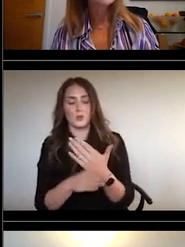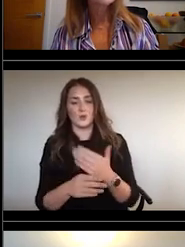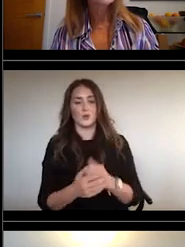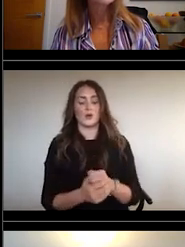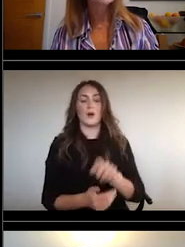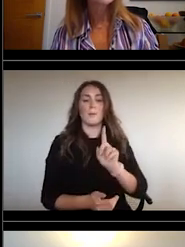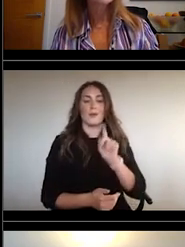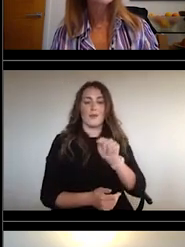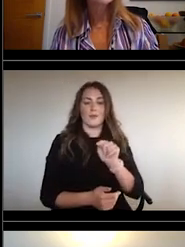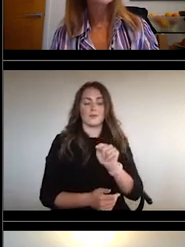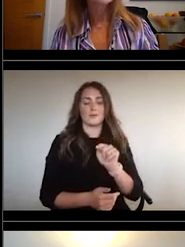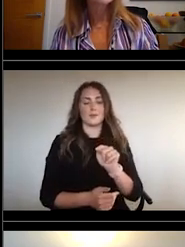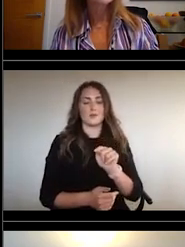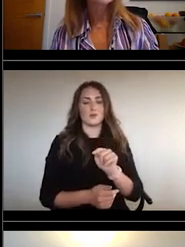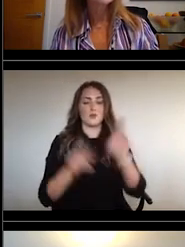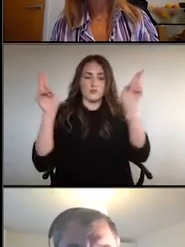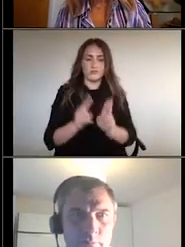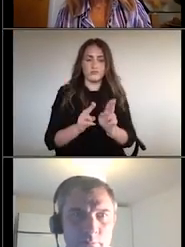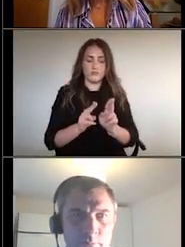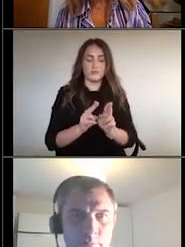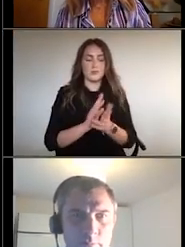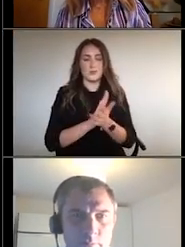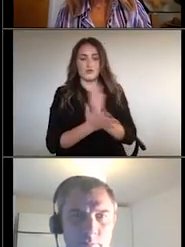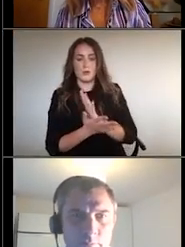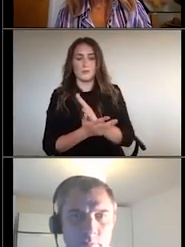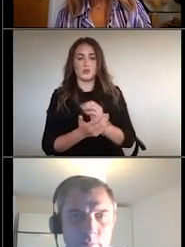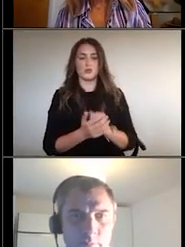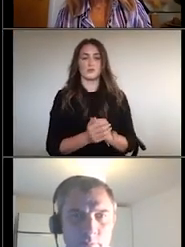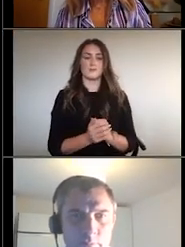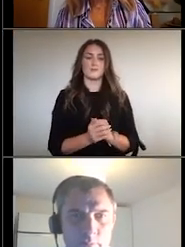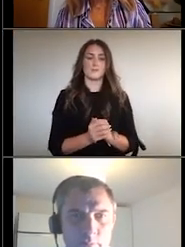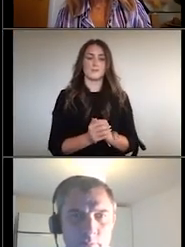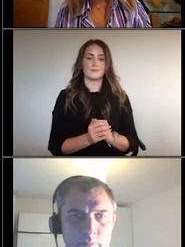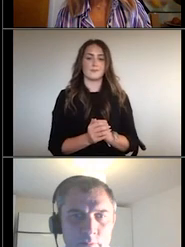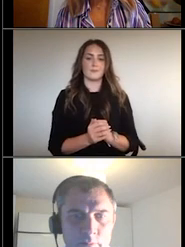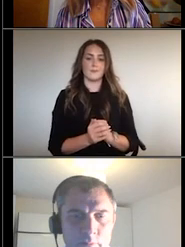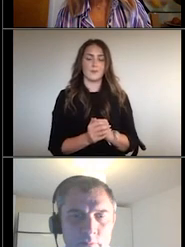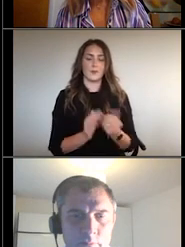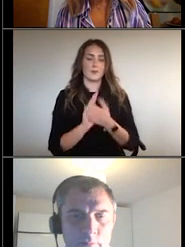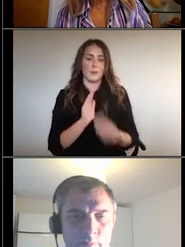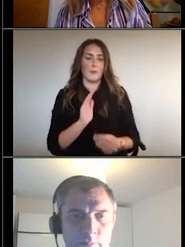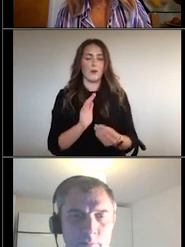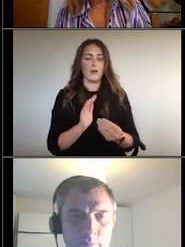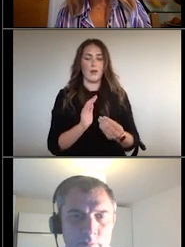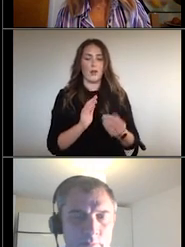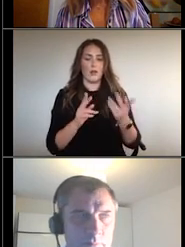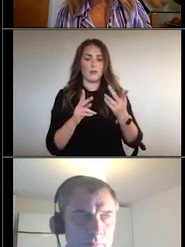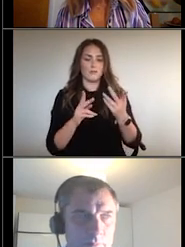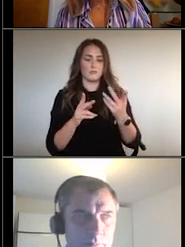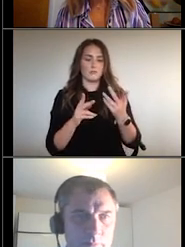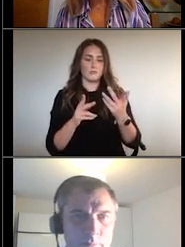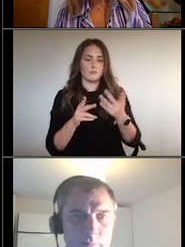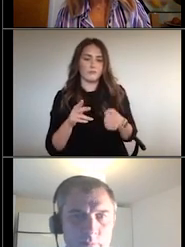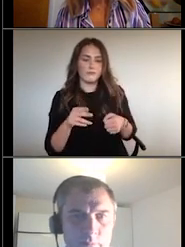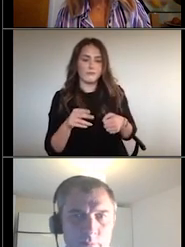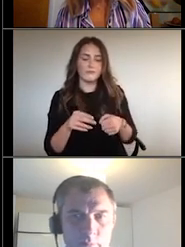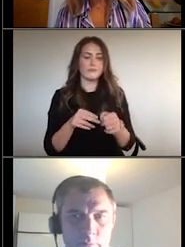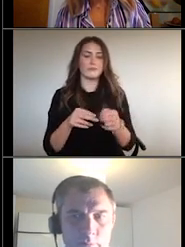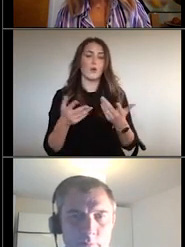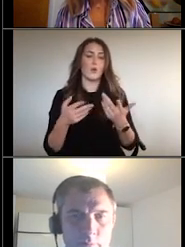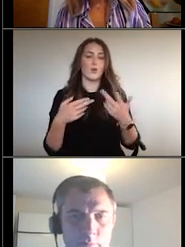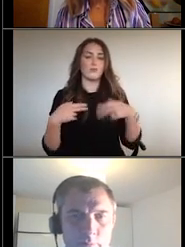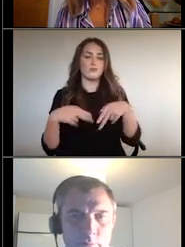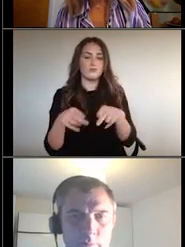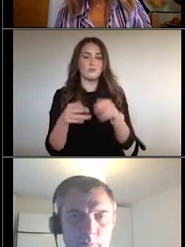any disruption caused by our works to the existing road net, trains, or utility works, where it will be safer for the